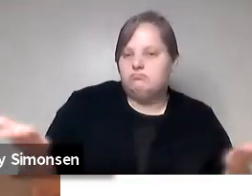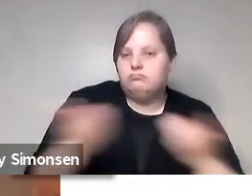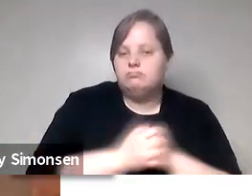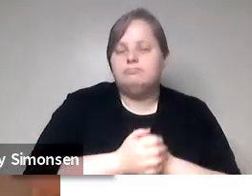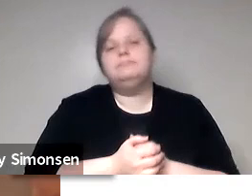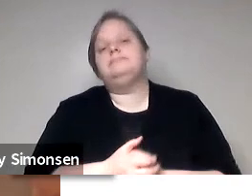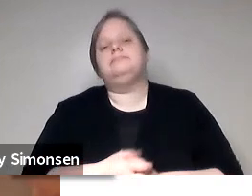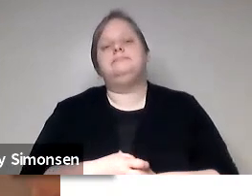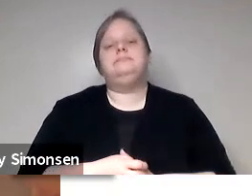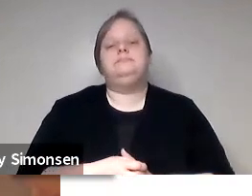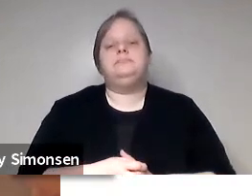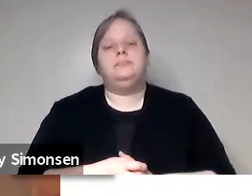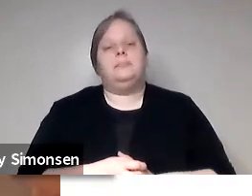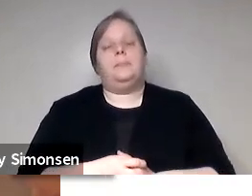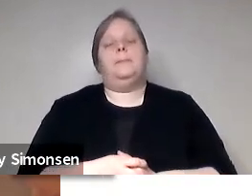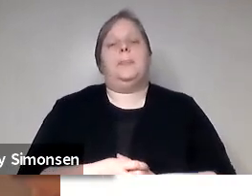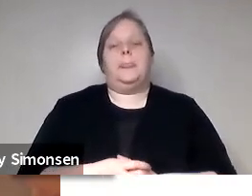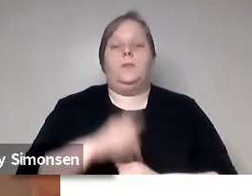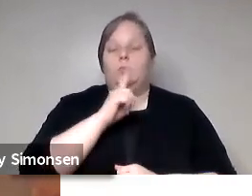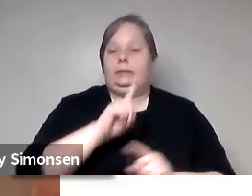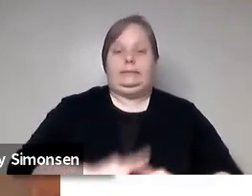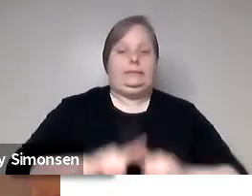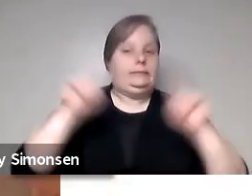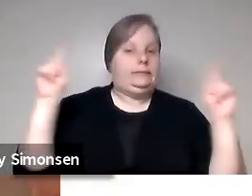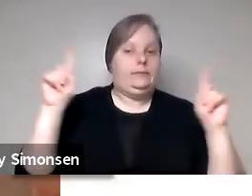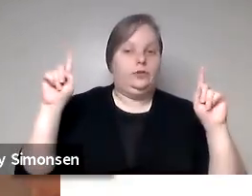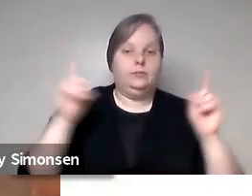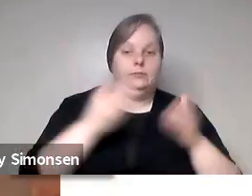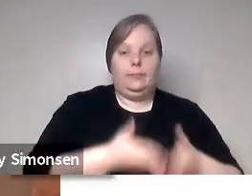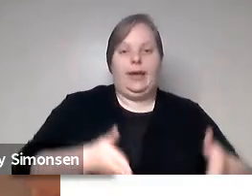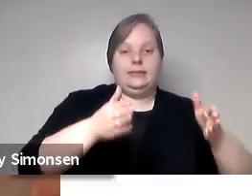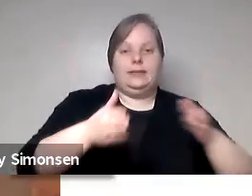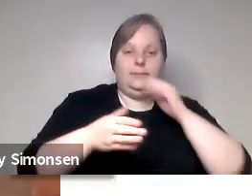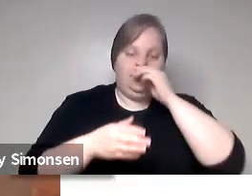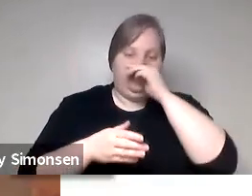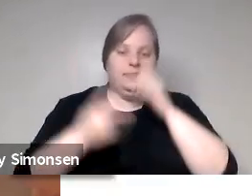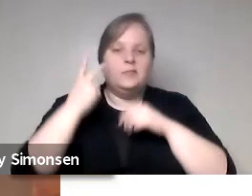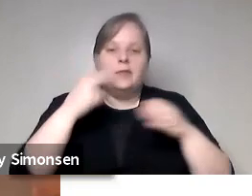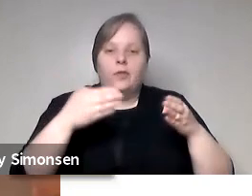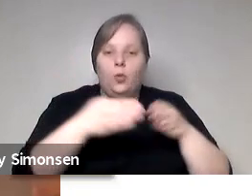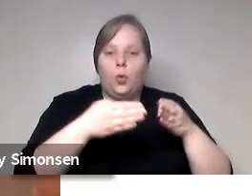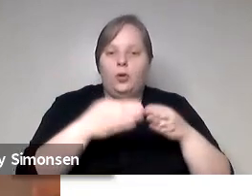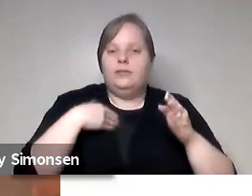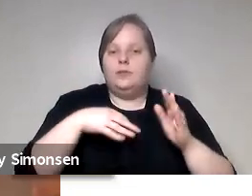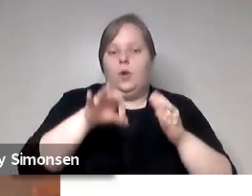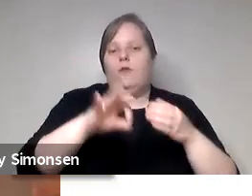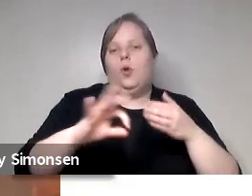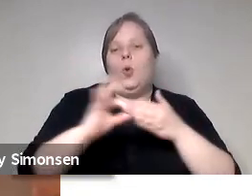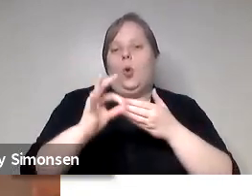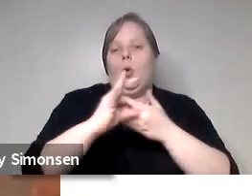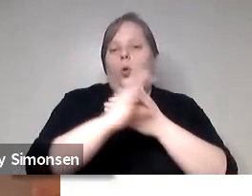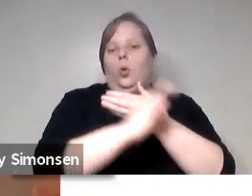And it is a very different basket. I think you can see in the corner, it has holes in it. So the texture of the